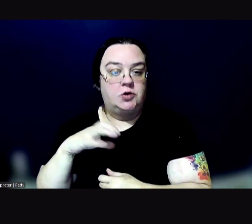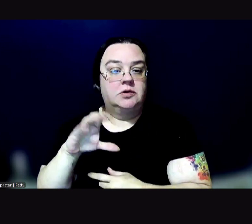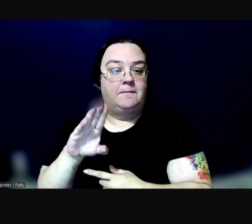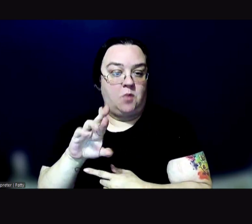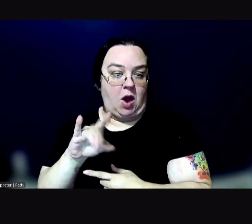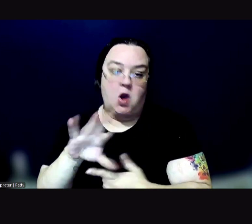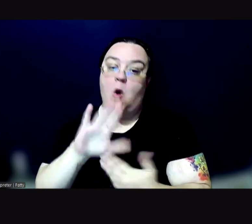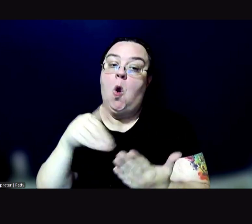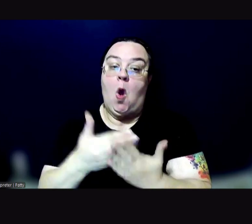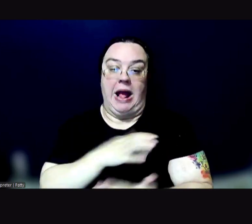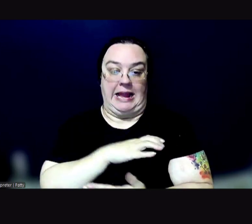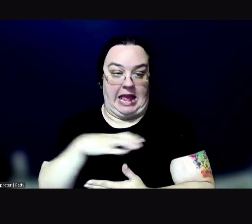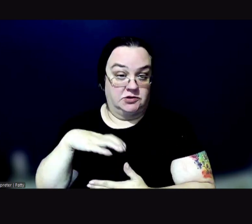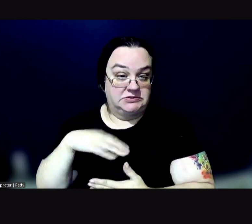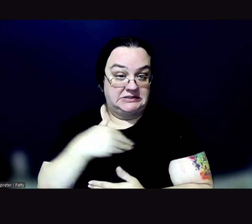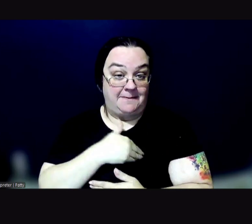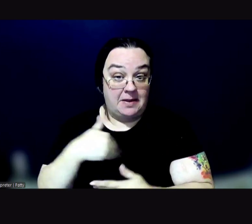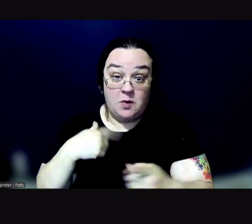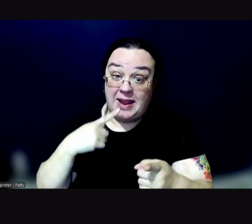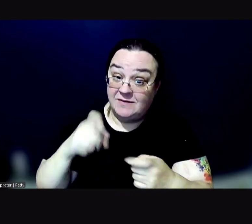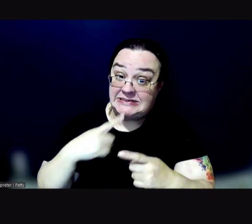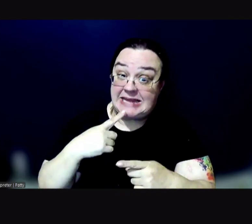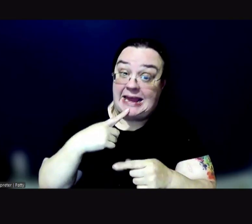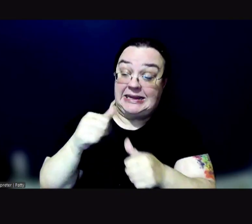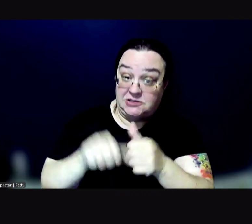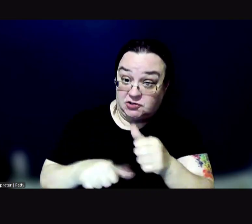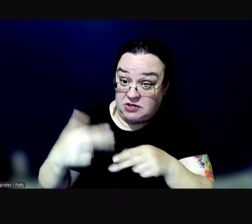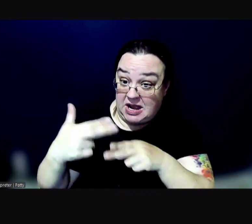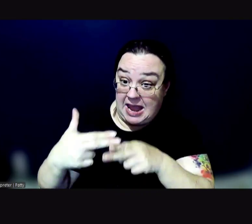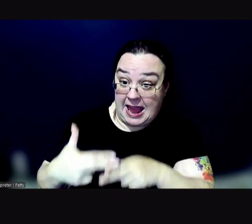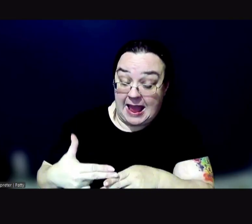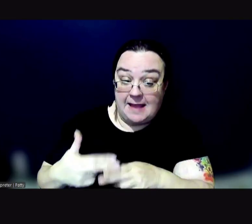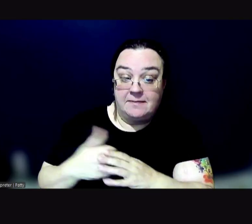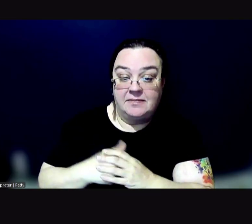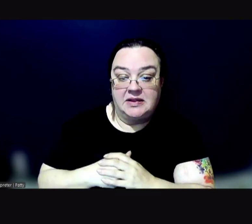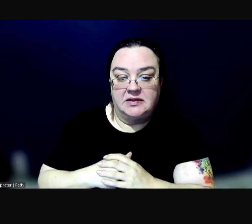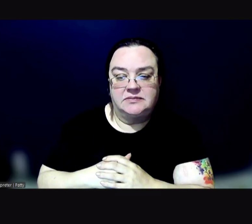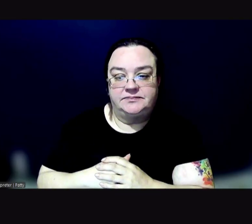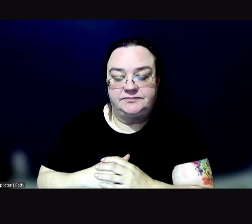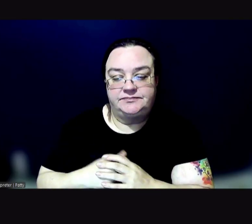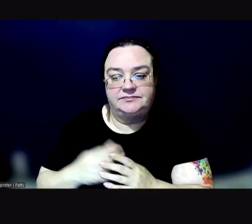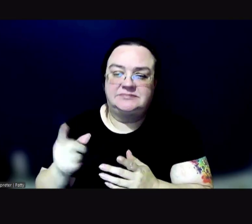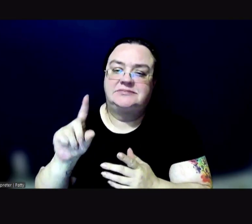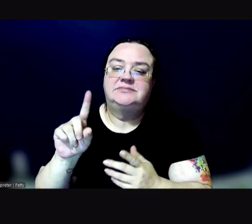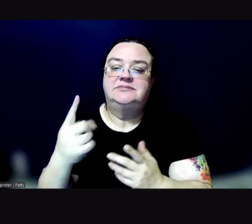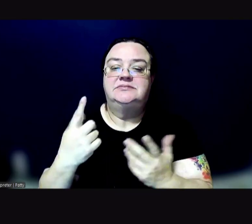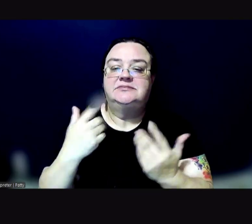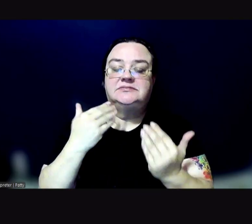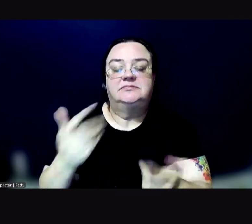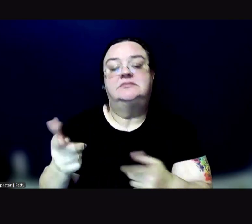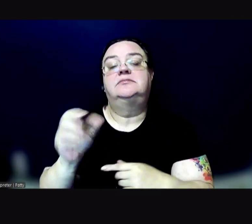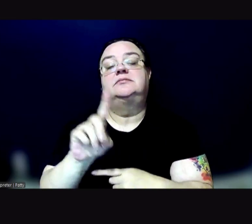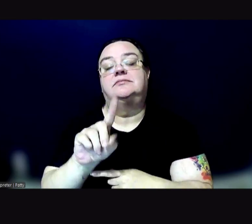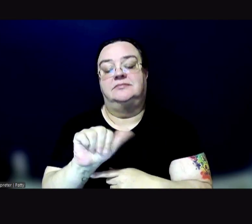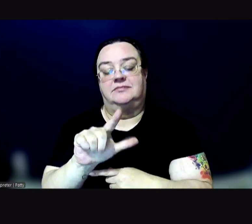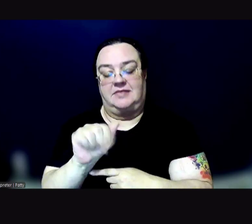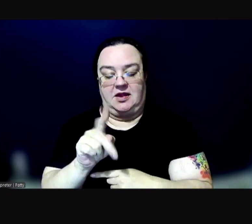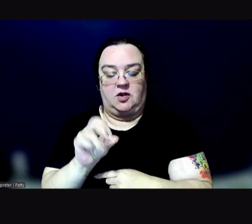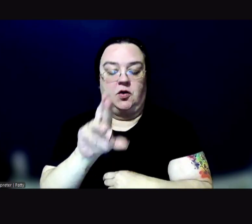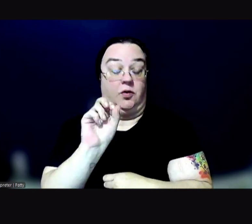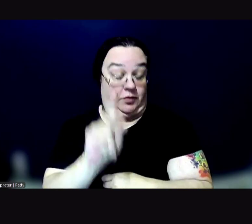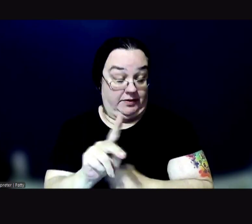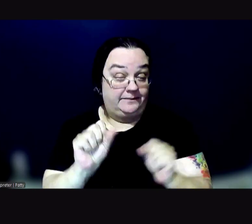every, We have to say each name. I think you have to say. I mean, just go ahead and do it. Yeah, just. okay, so that would